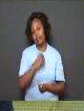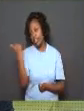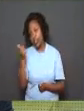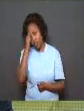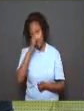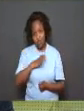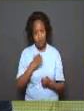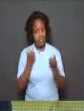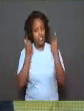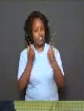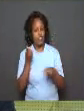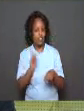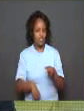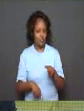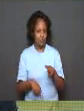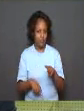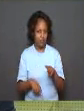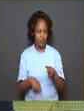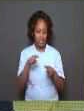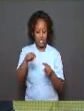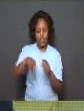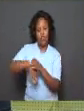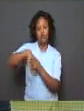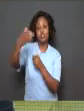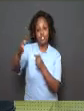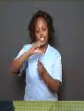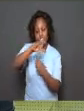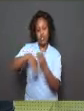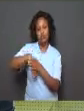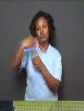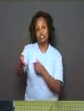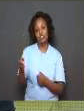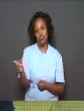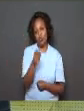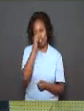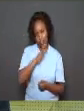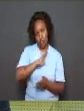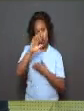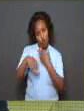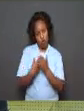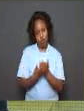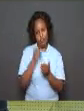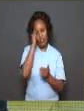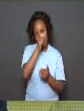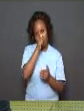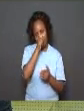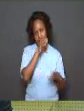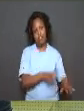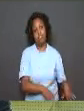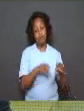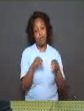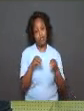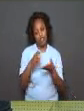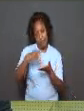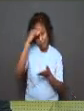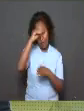be able to understand them when they leave their region. All Ethiopian students